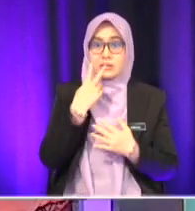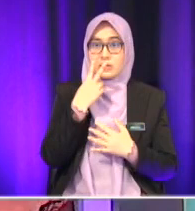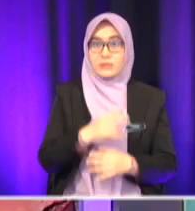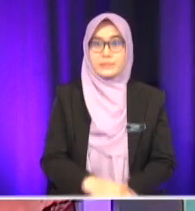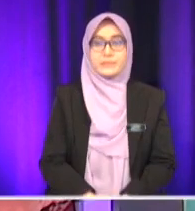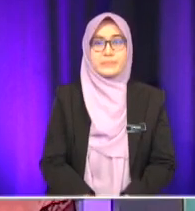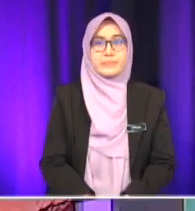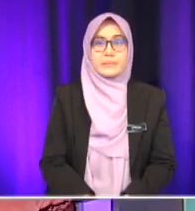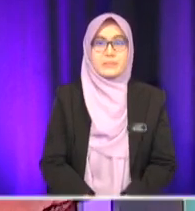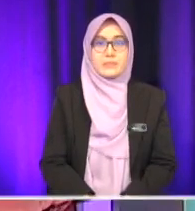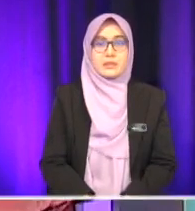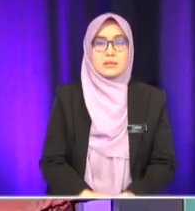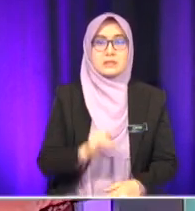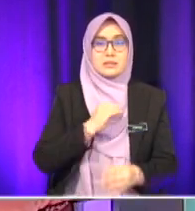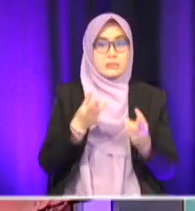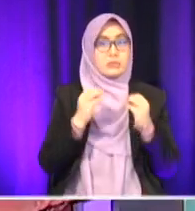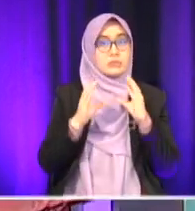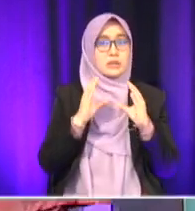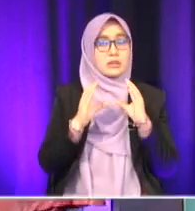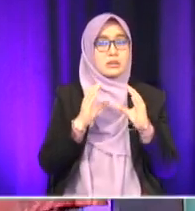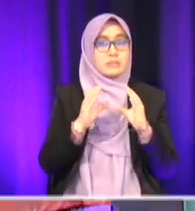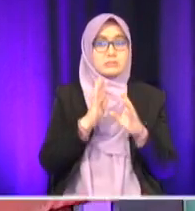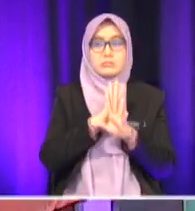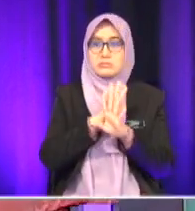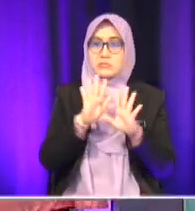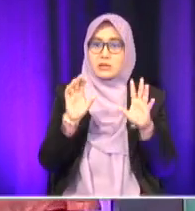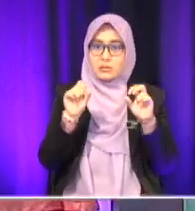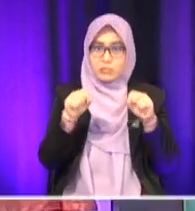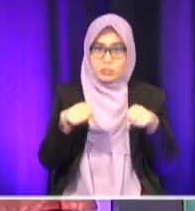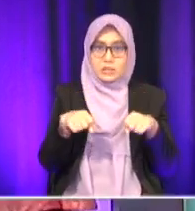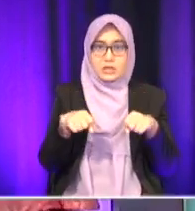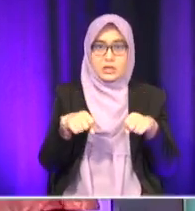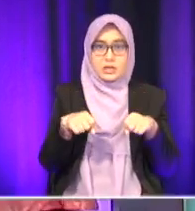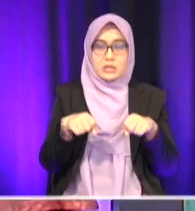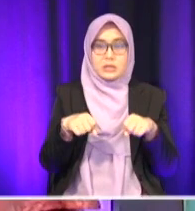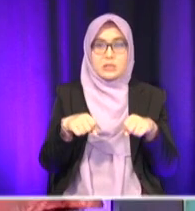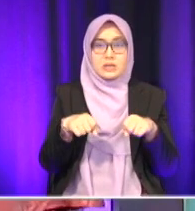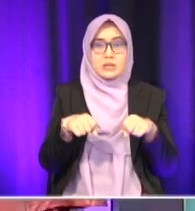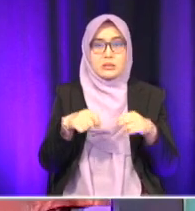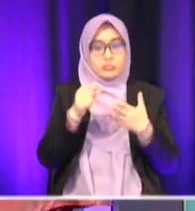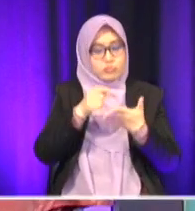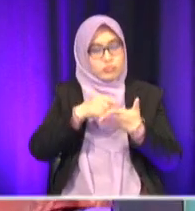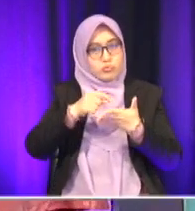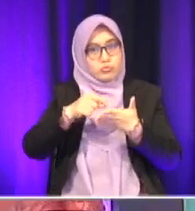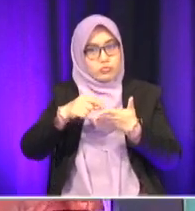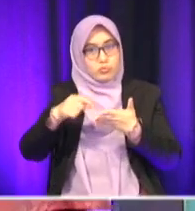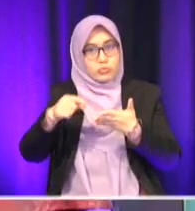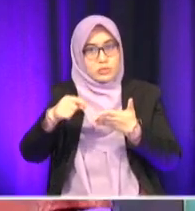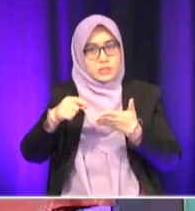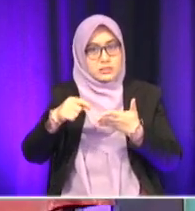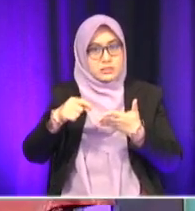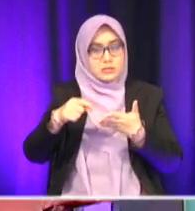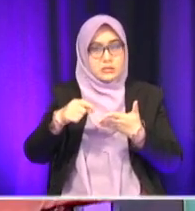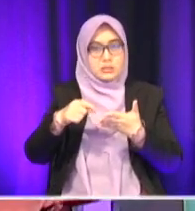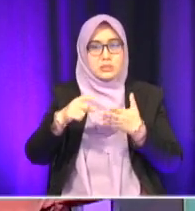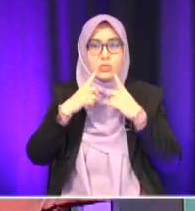my advice is, first of all, do not attempt, to fill the gaps on your first reading.